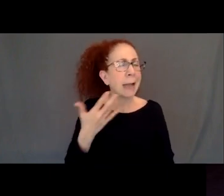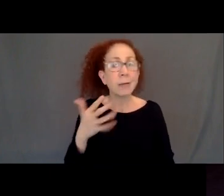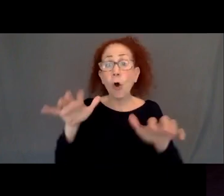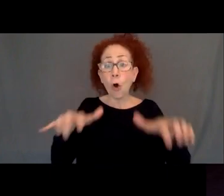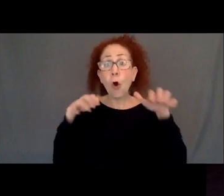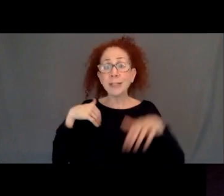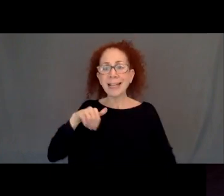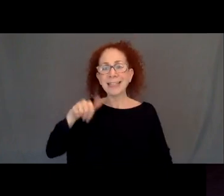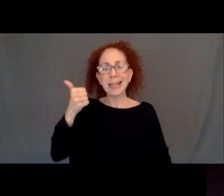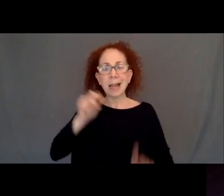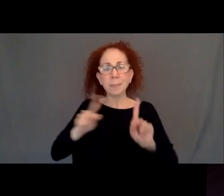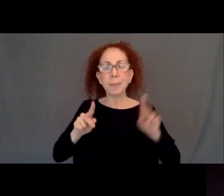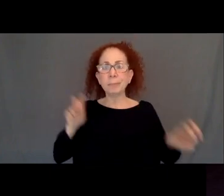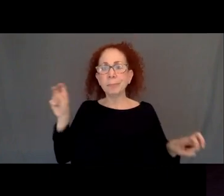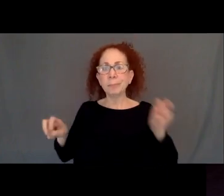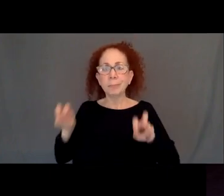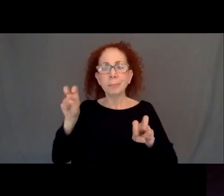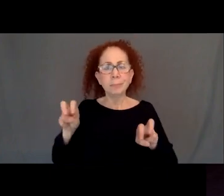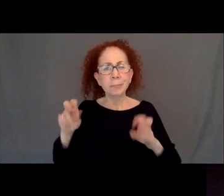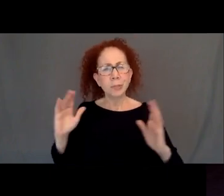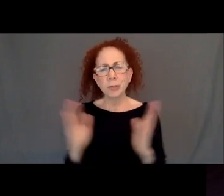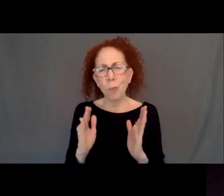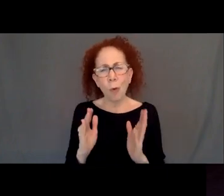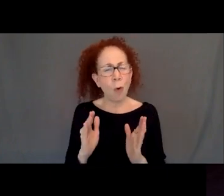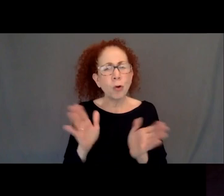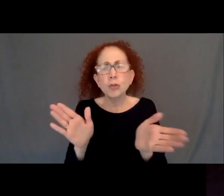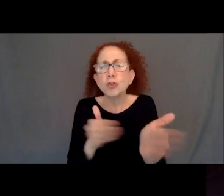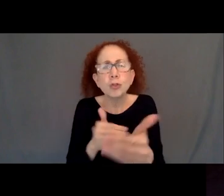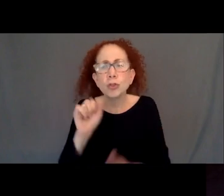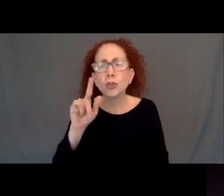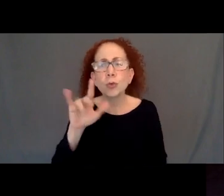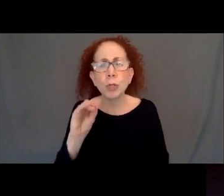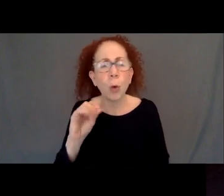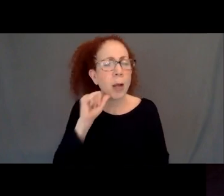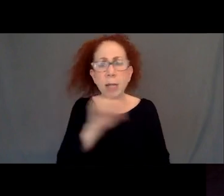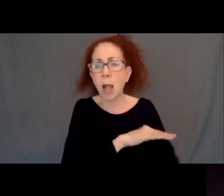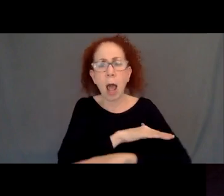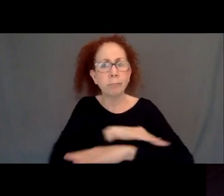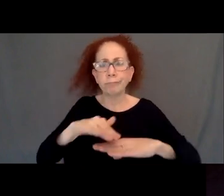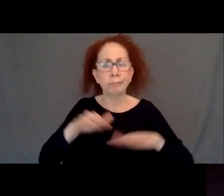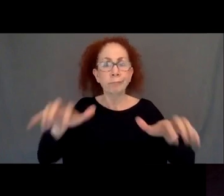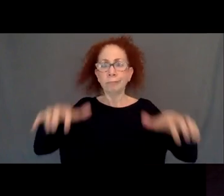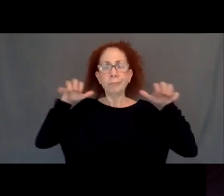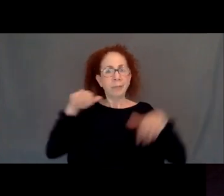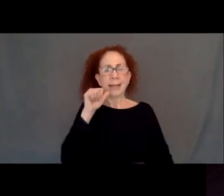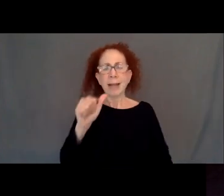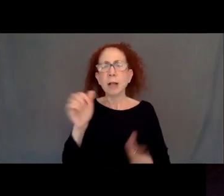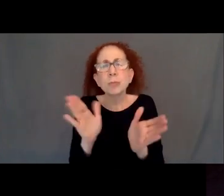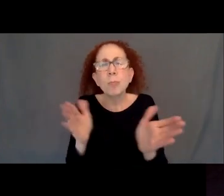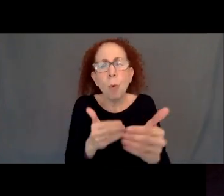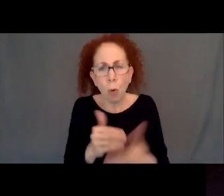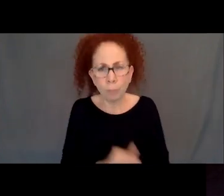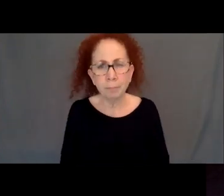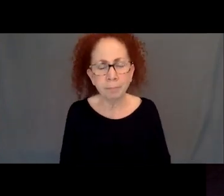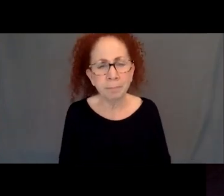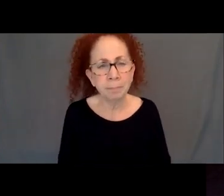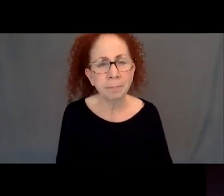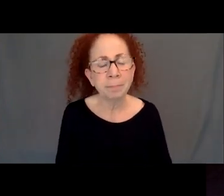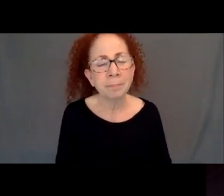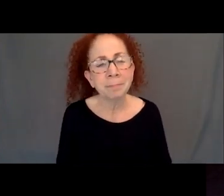10 audience members there to watch. And we were in a studio, not even, you know, in a proscenium